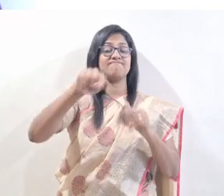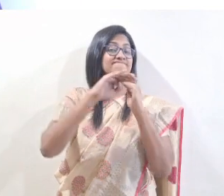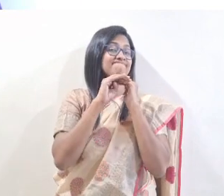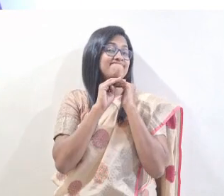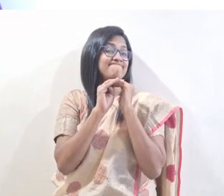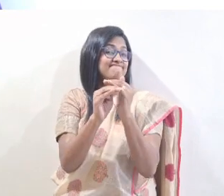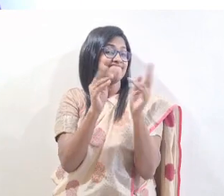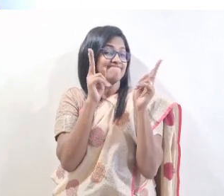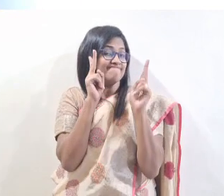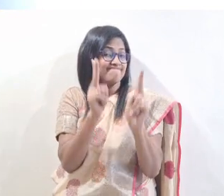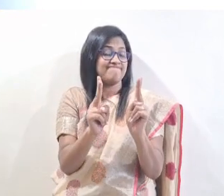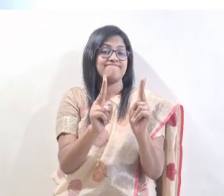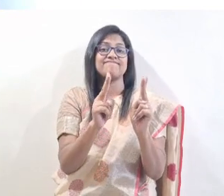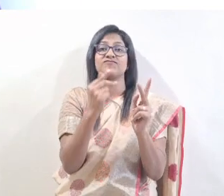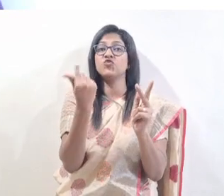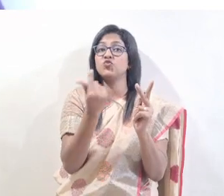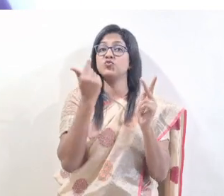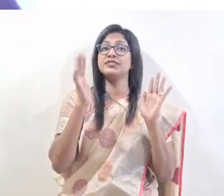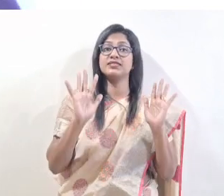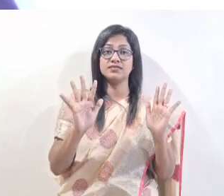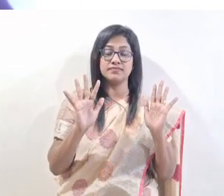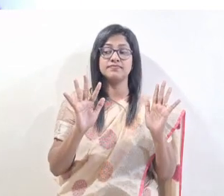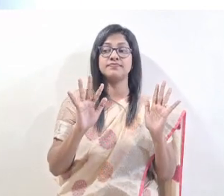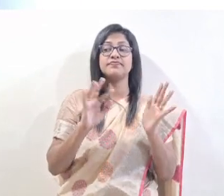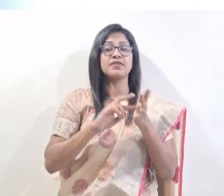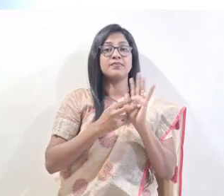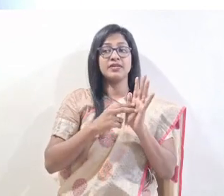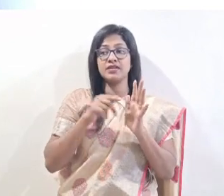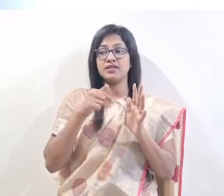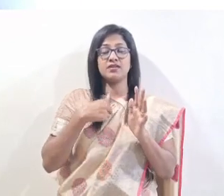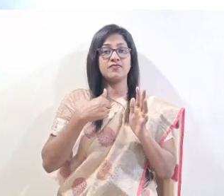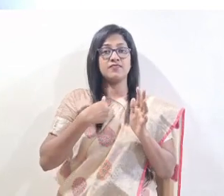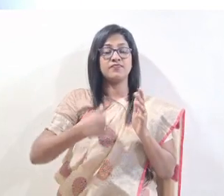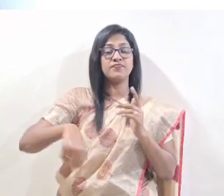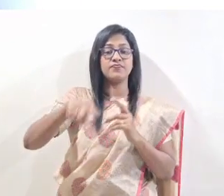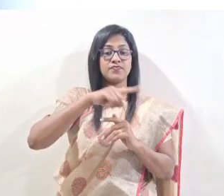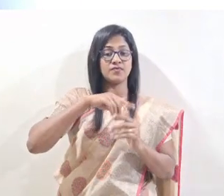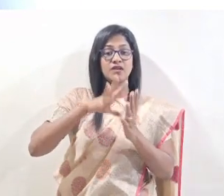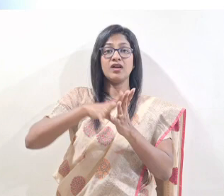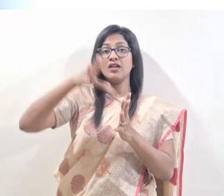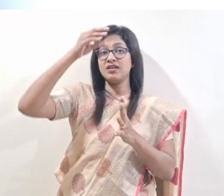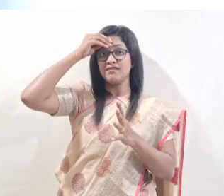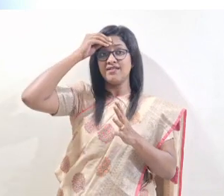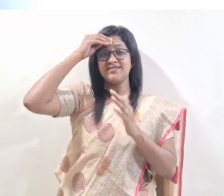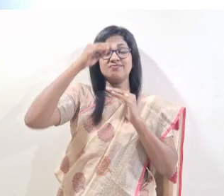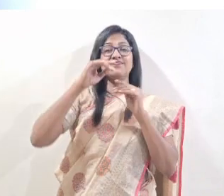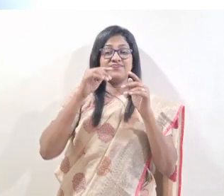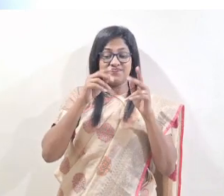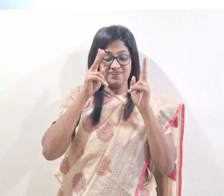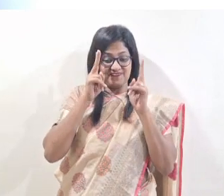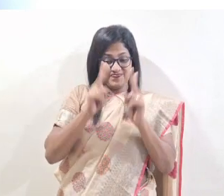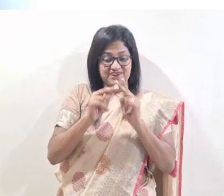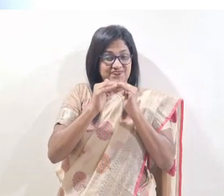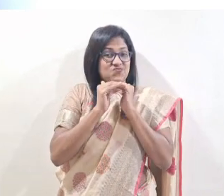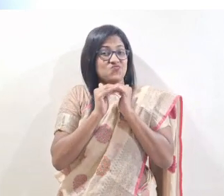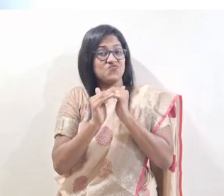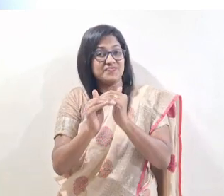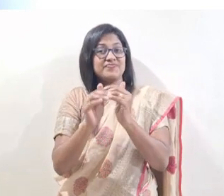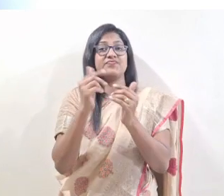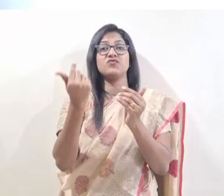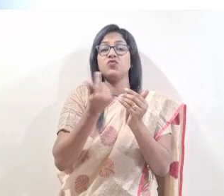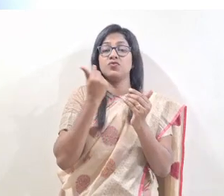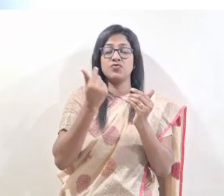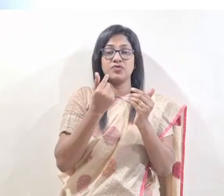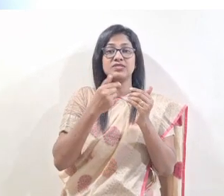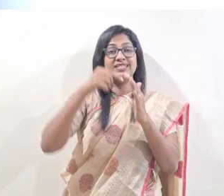is sustainability. So we have to learn to go into sustainability in a much more deeper way